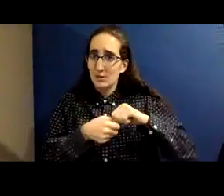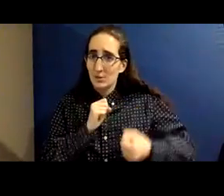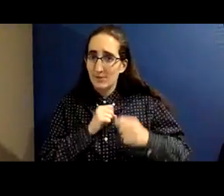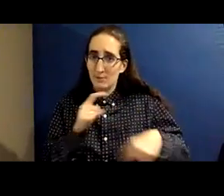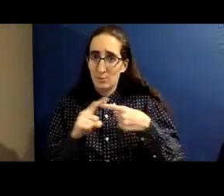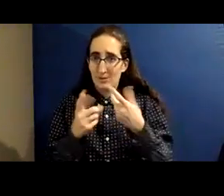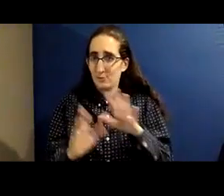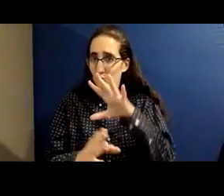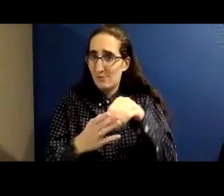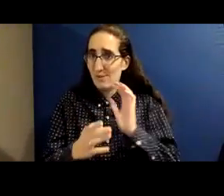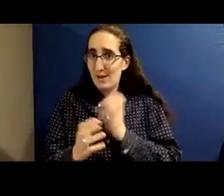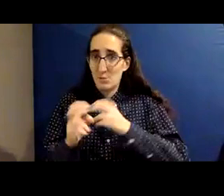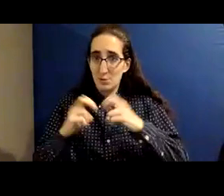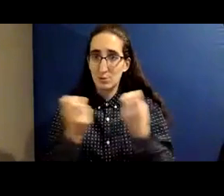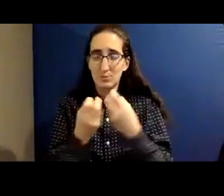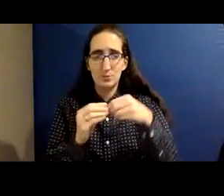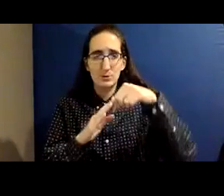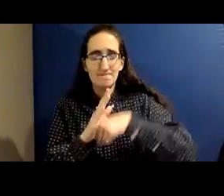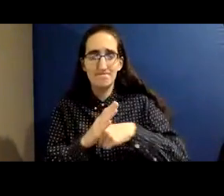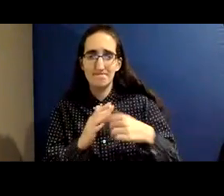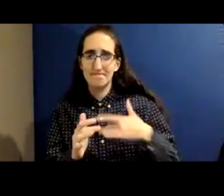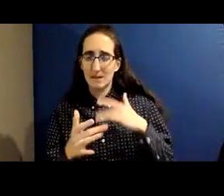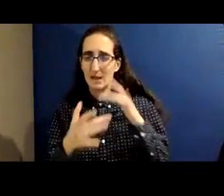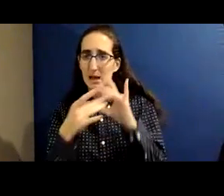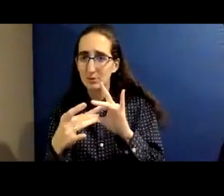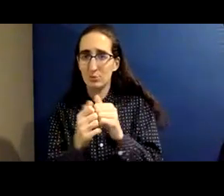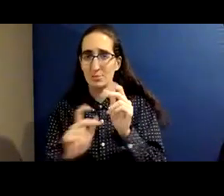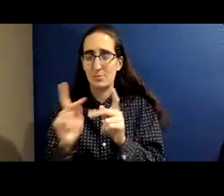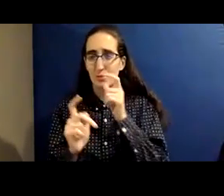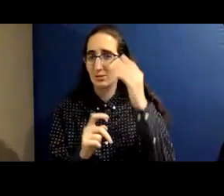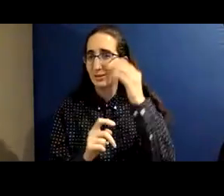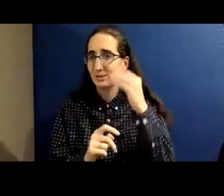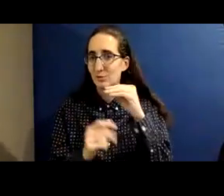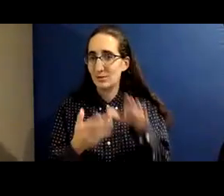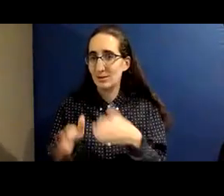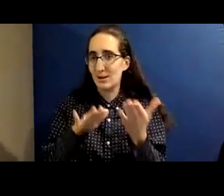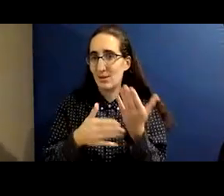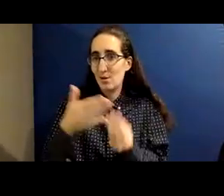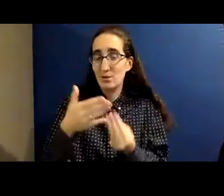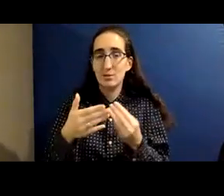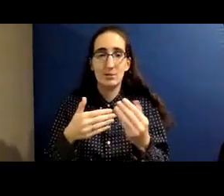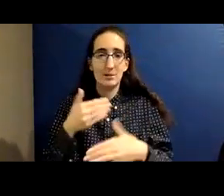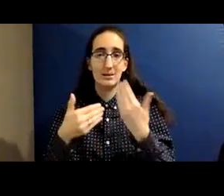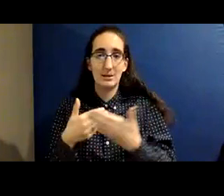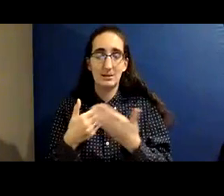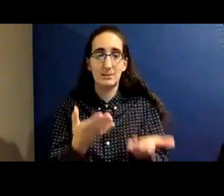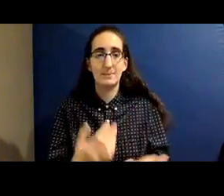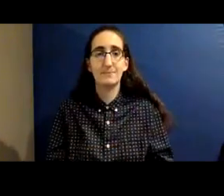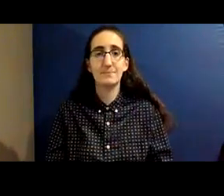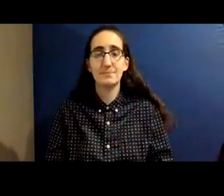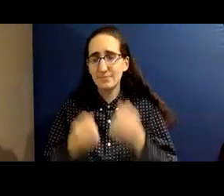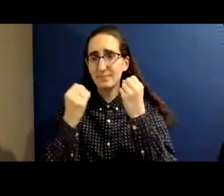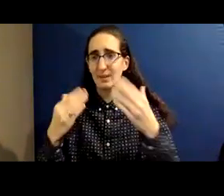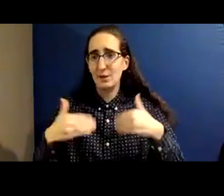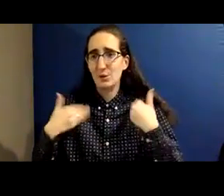in our groups, and a deeper sense of connection with those who've experienced a death loss. Because, next slide, please. While many